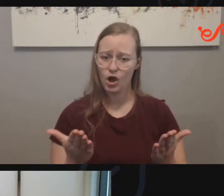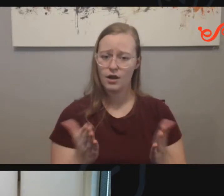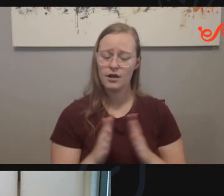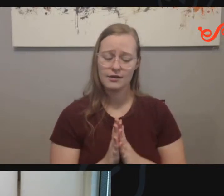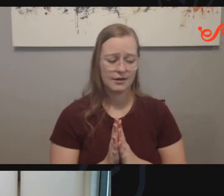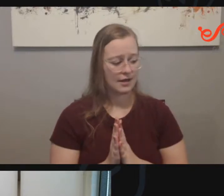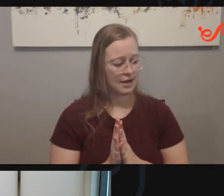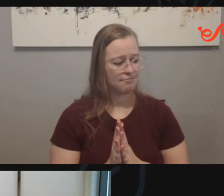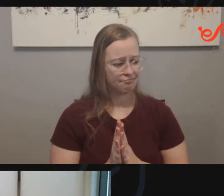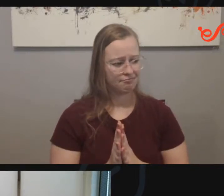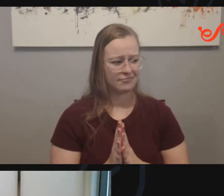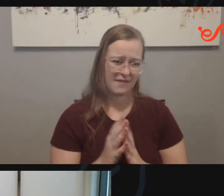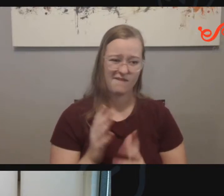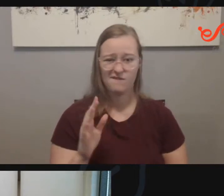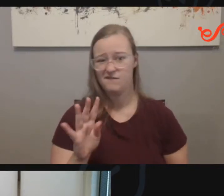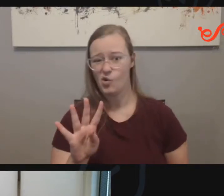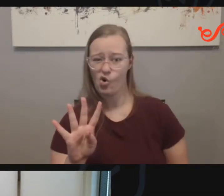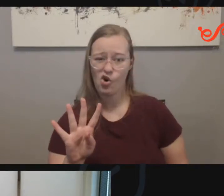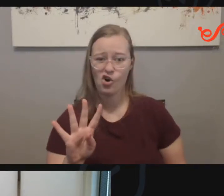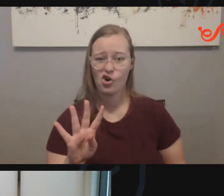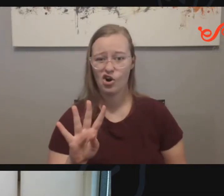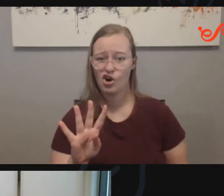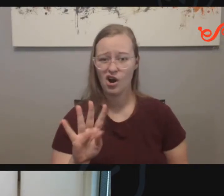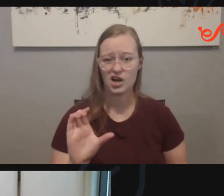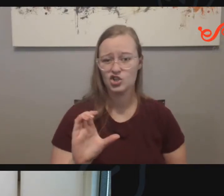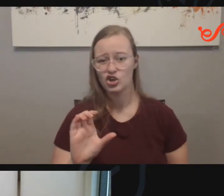400, 450 book pages in.